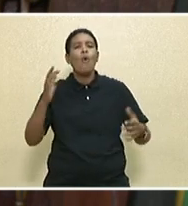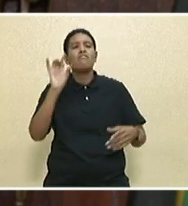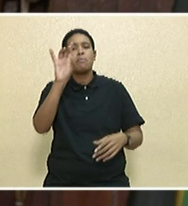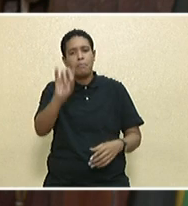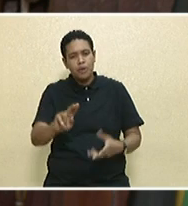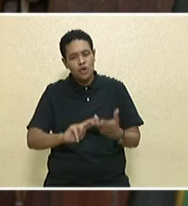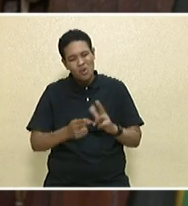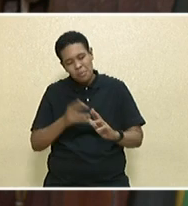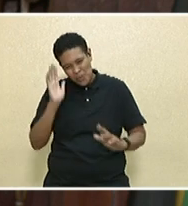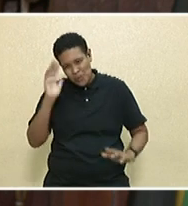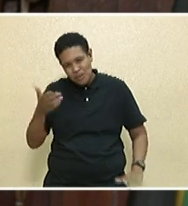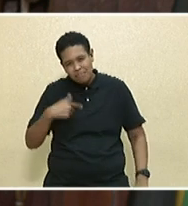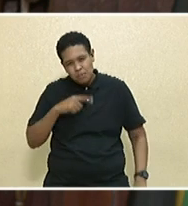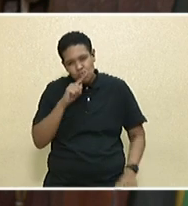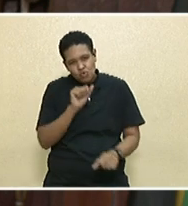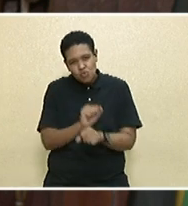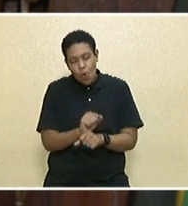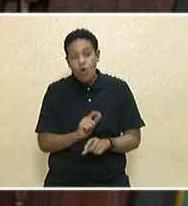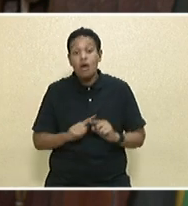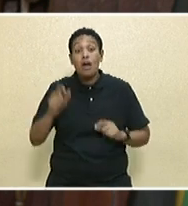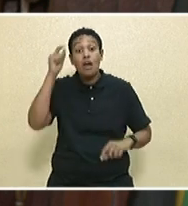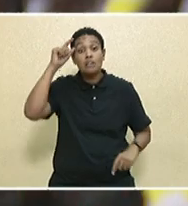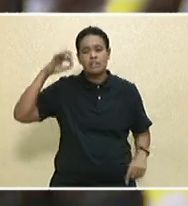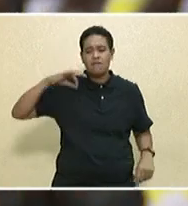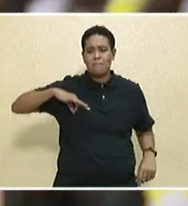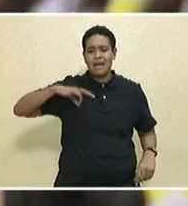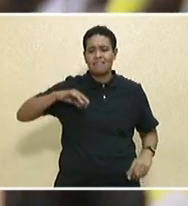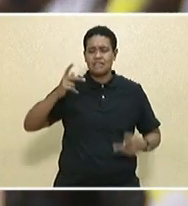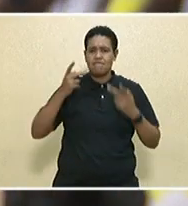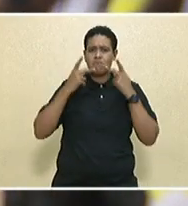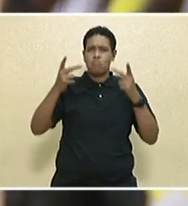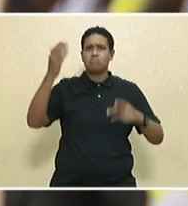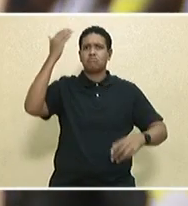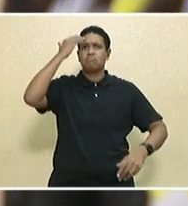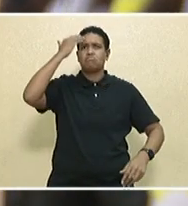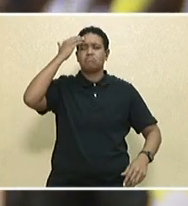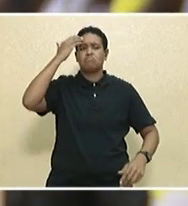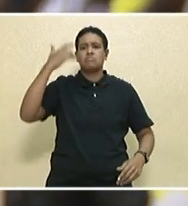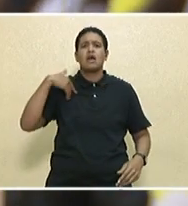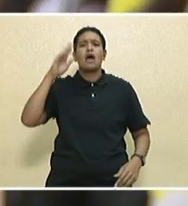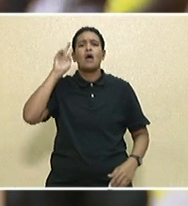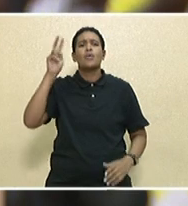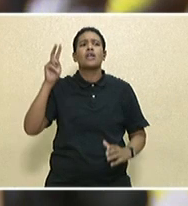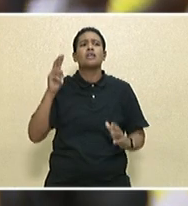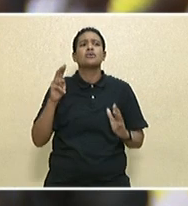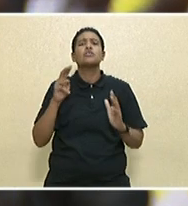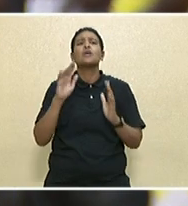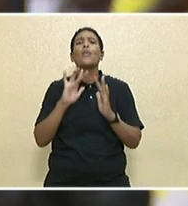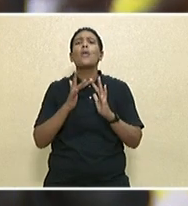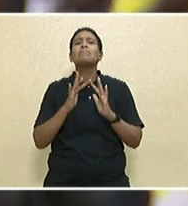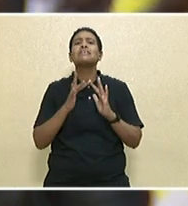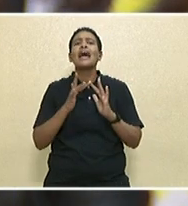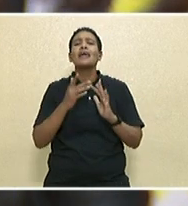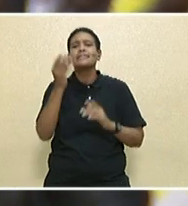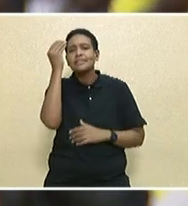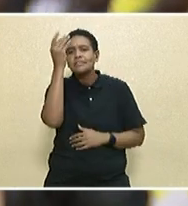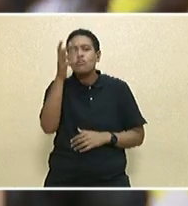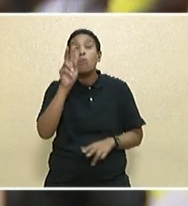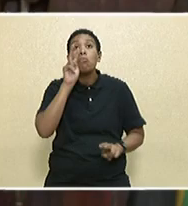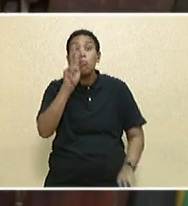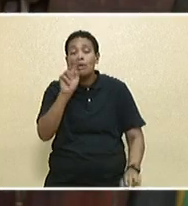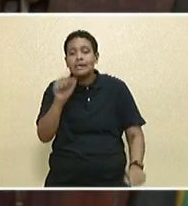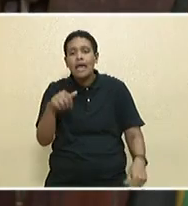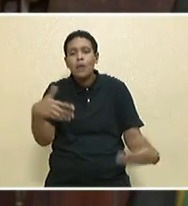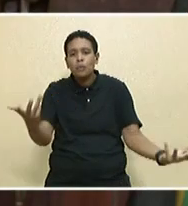want to, for the benefit of the public, just read out the website. And for